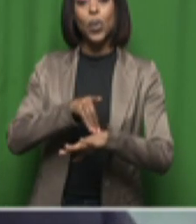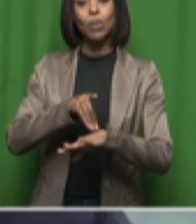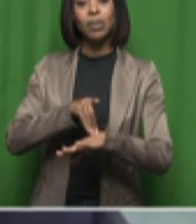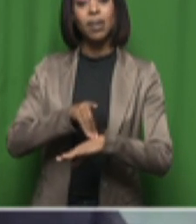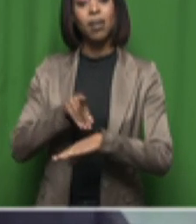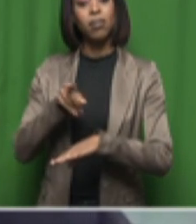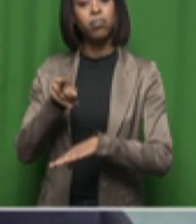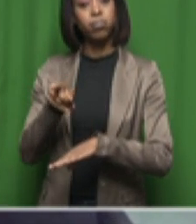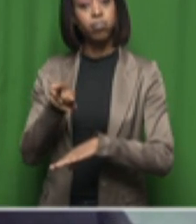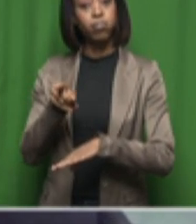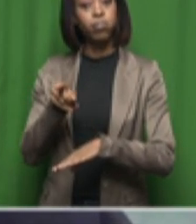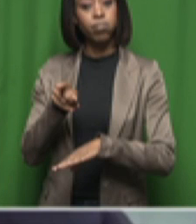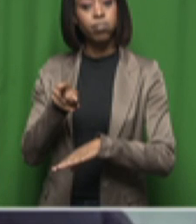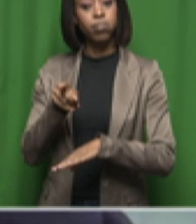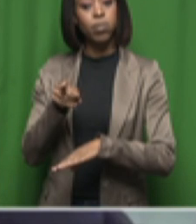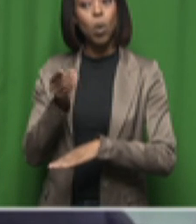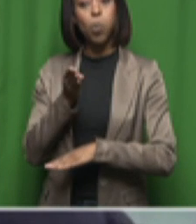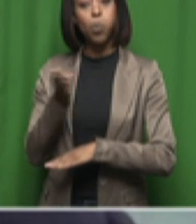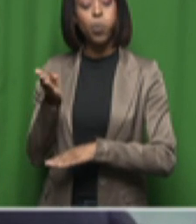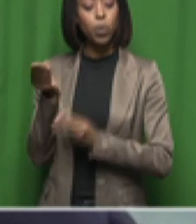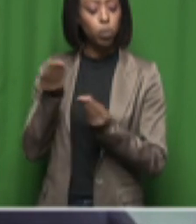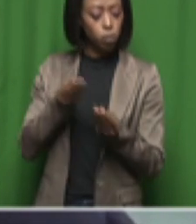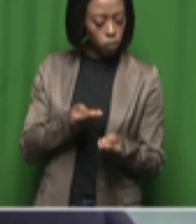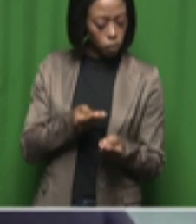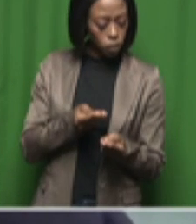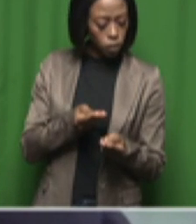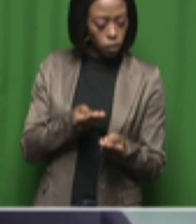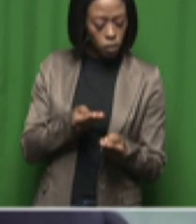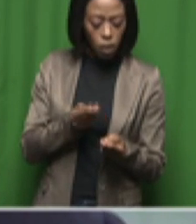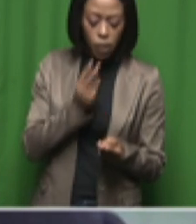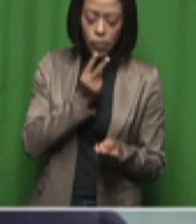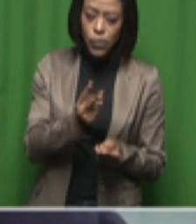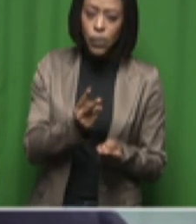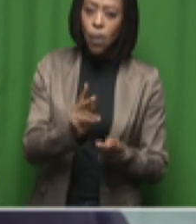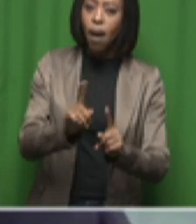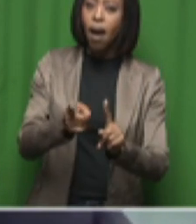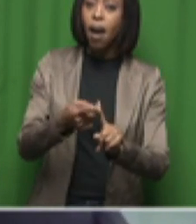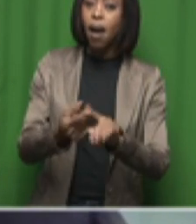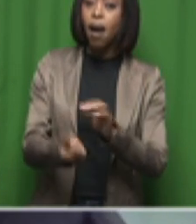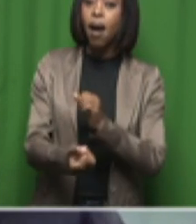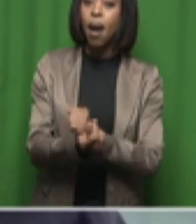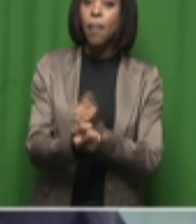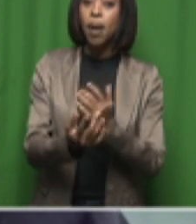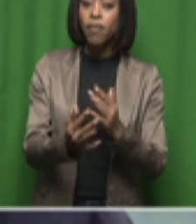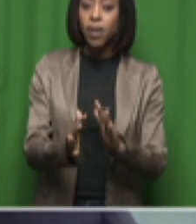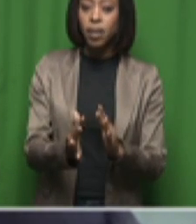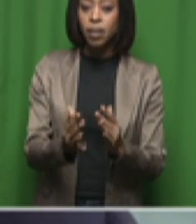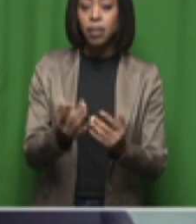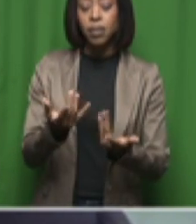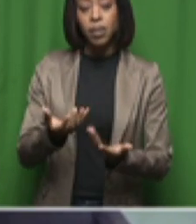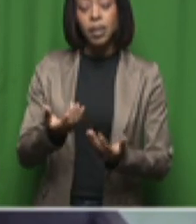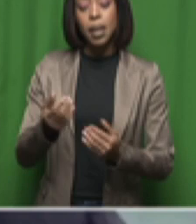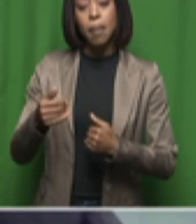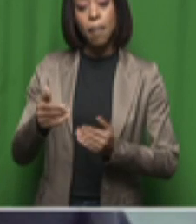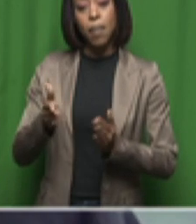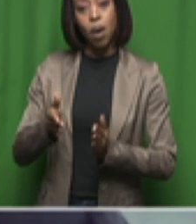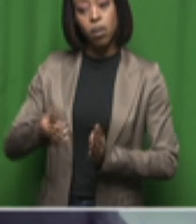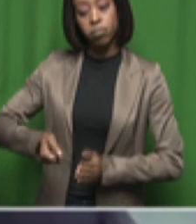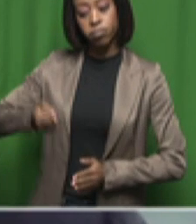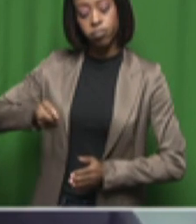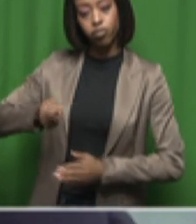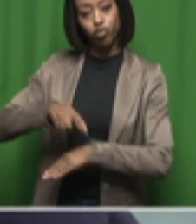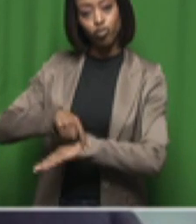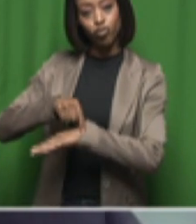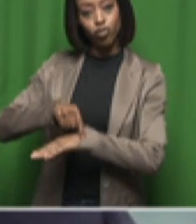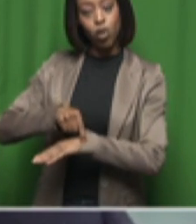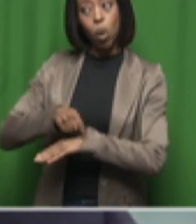doctor on a balcony overlooking, the incident coincidentally, and he had his medical kit in his, in